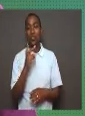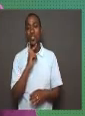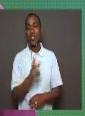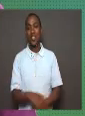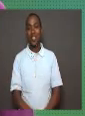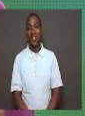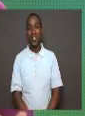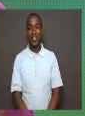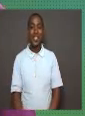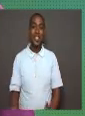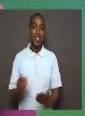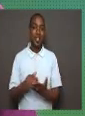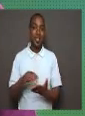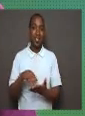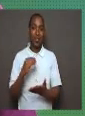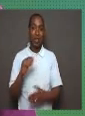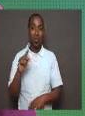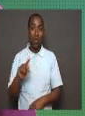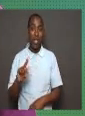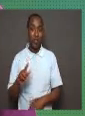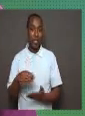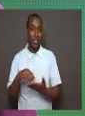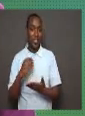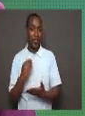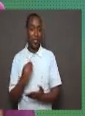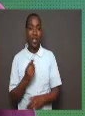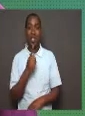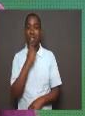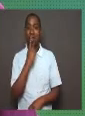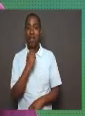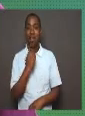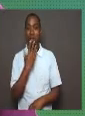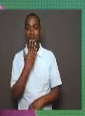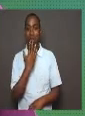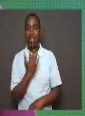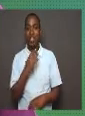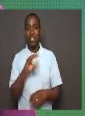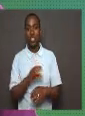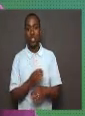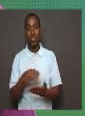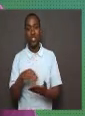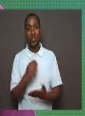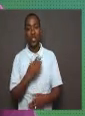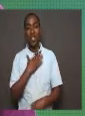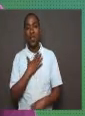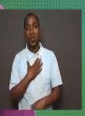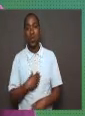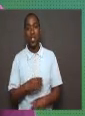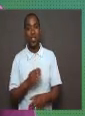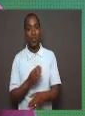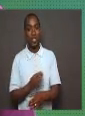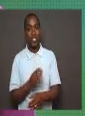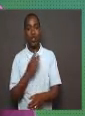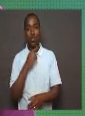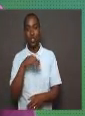blood. We learned about plasma, red blood cells, white blood